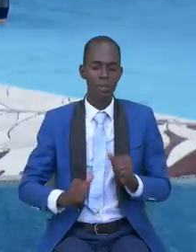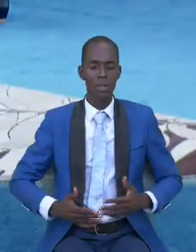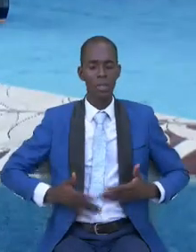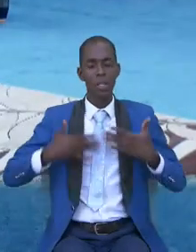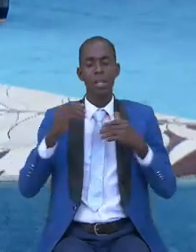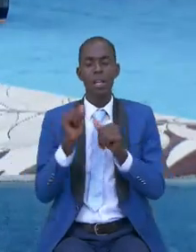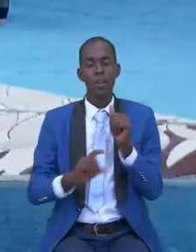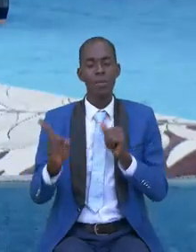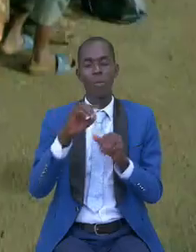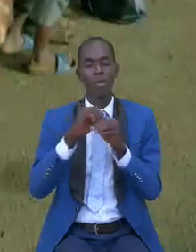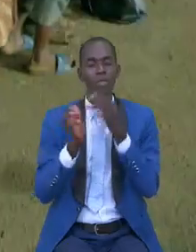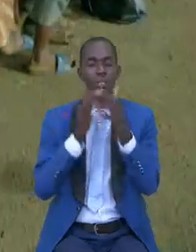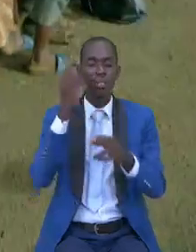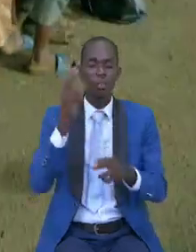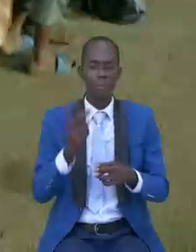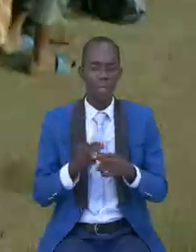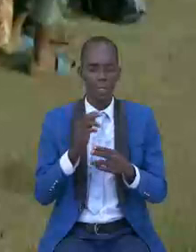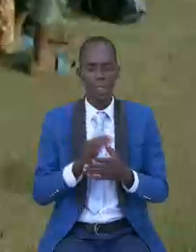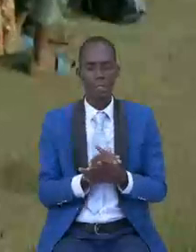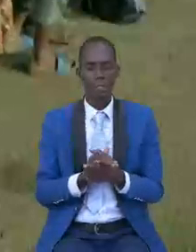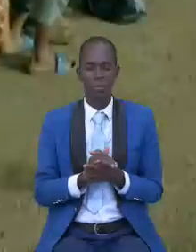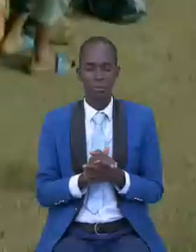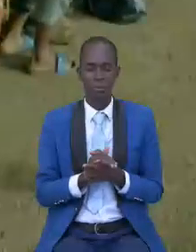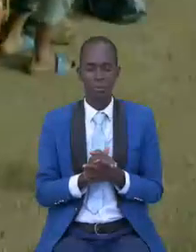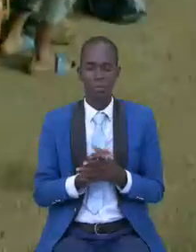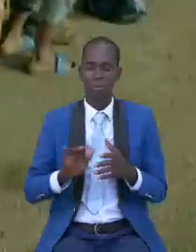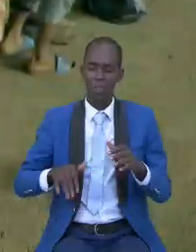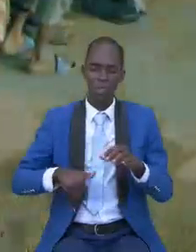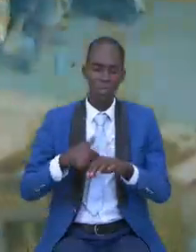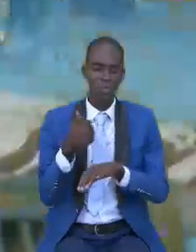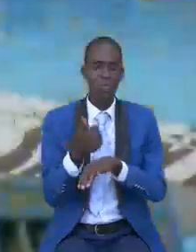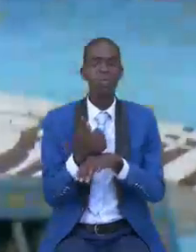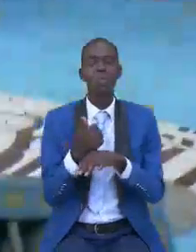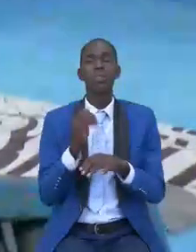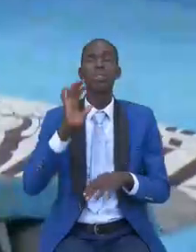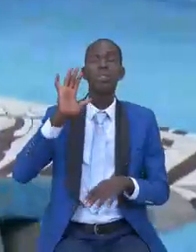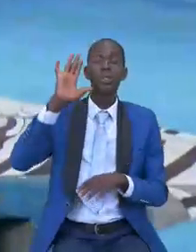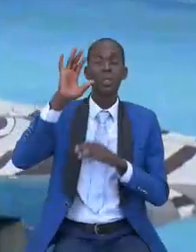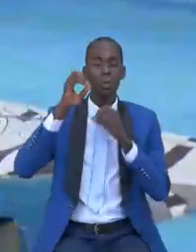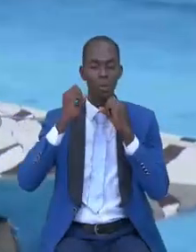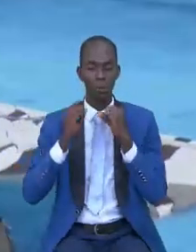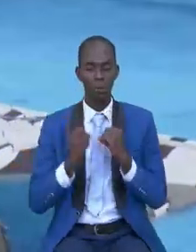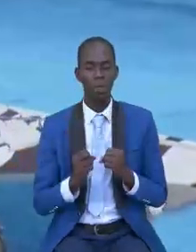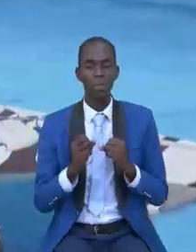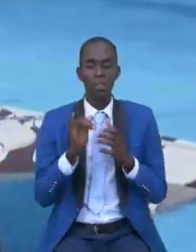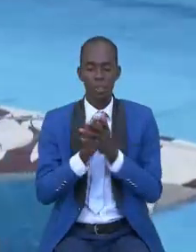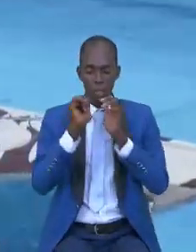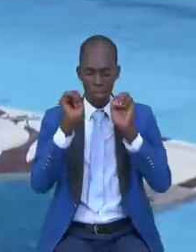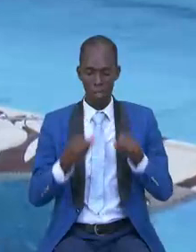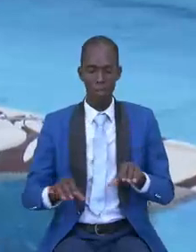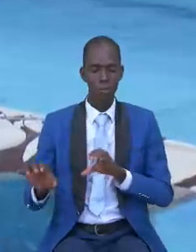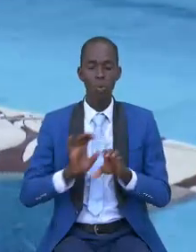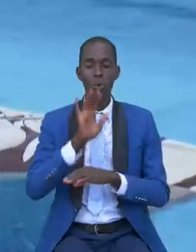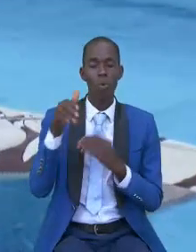everywhere, in Jesus' name. Confirm your power that can do all